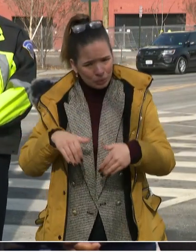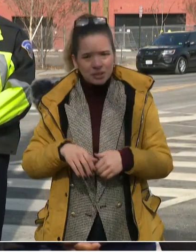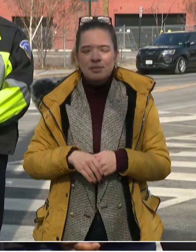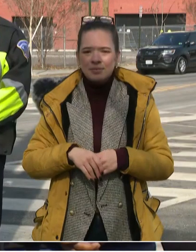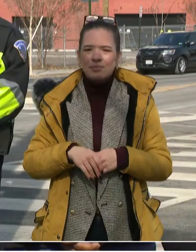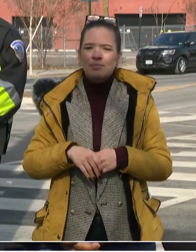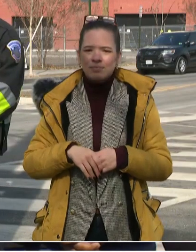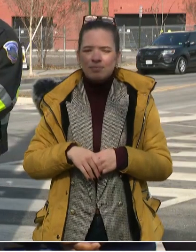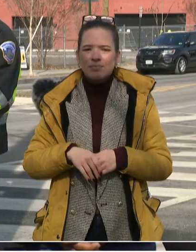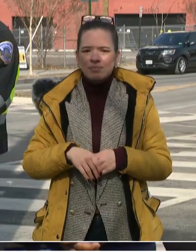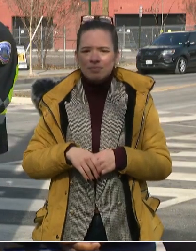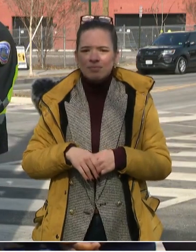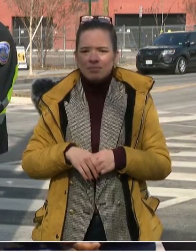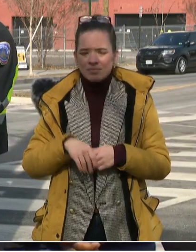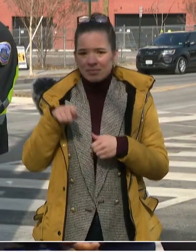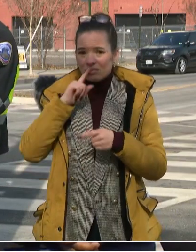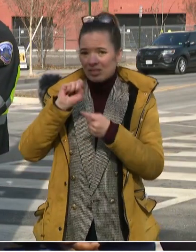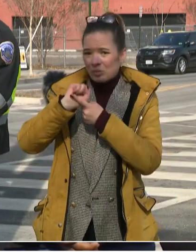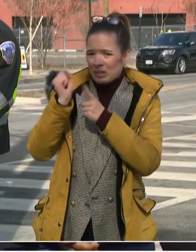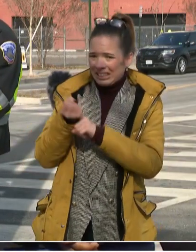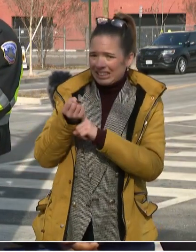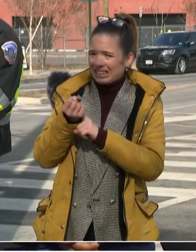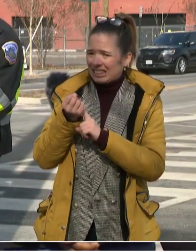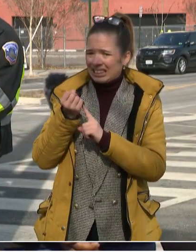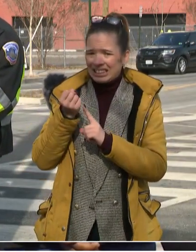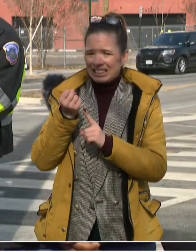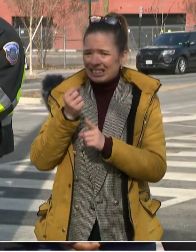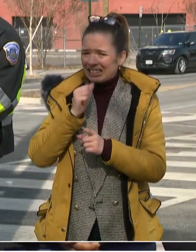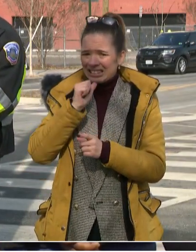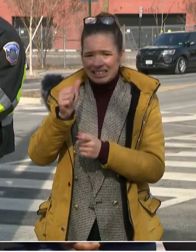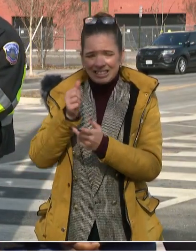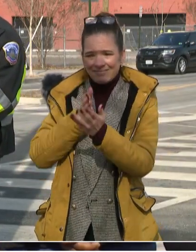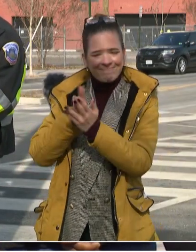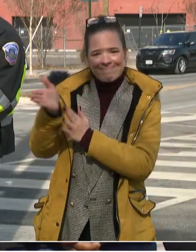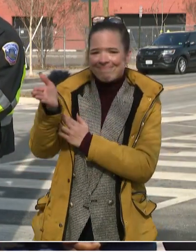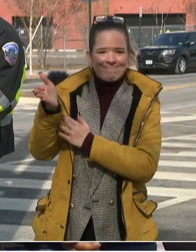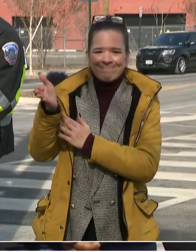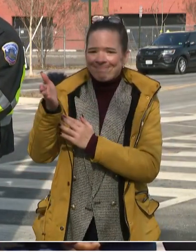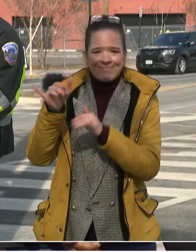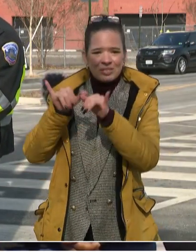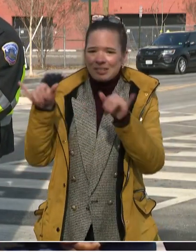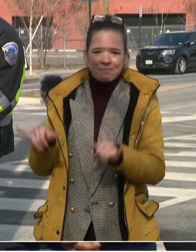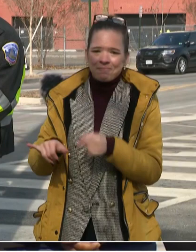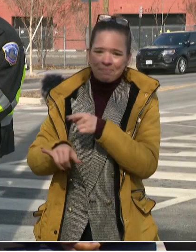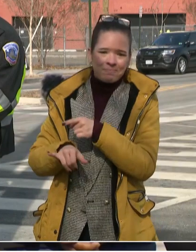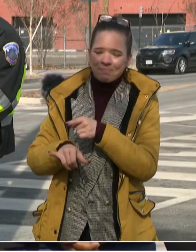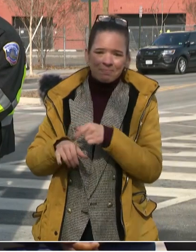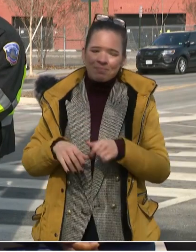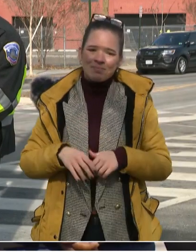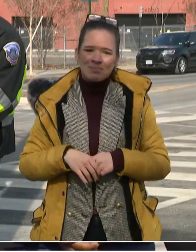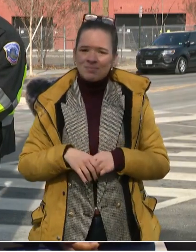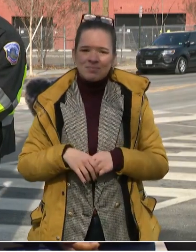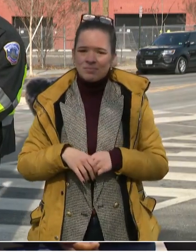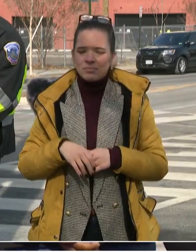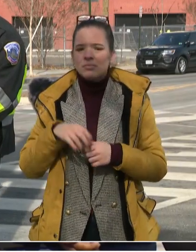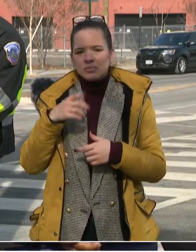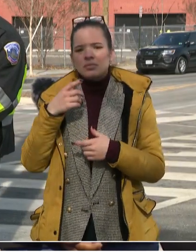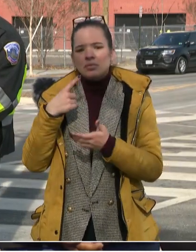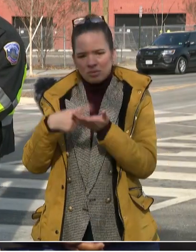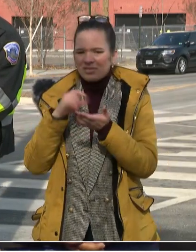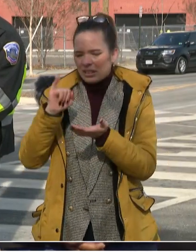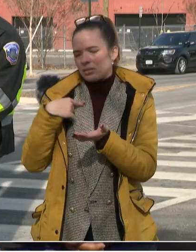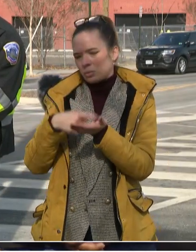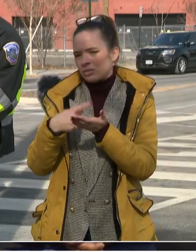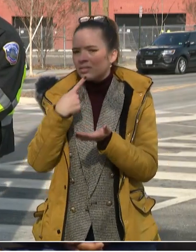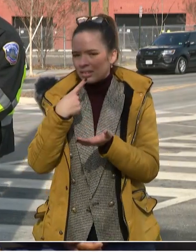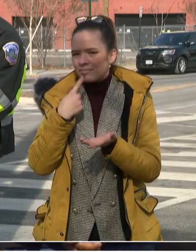they have not been moving through the system. So those are the key things that I wanted to touch on really quickly. I got a